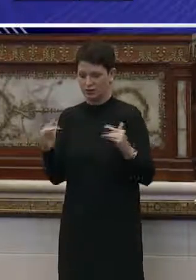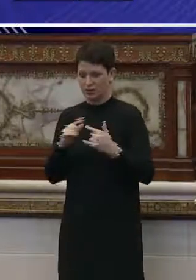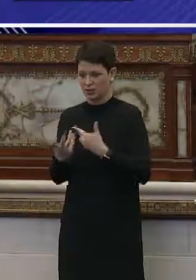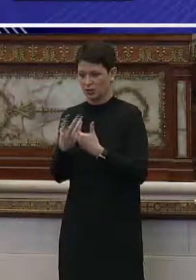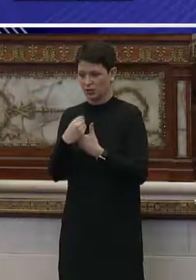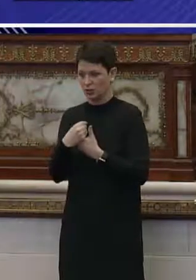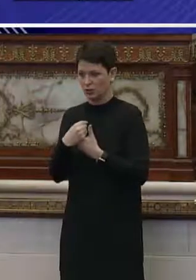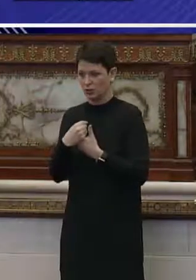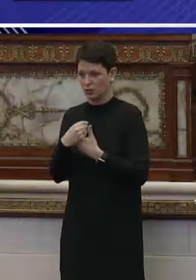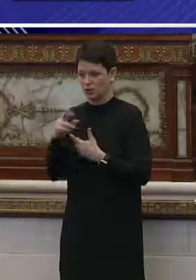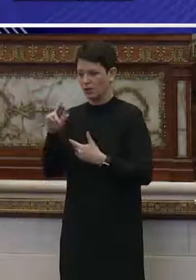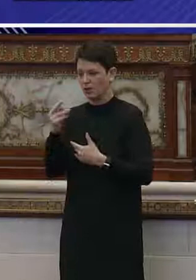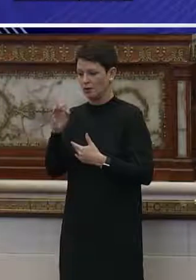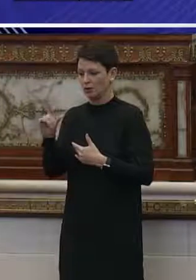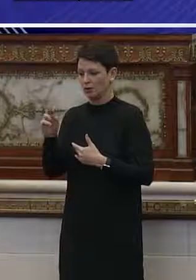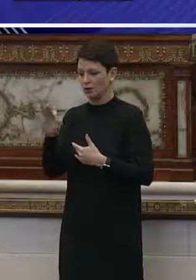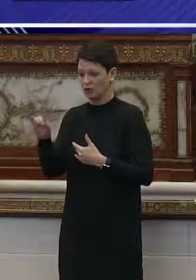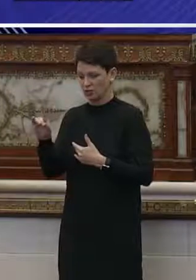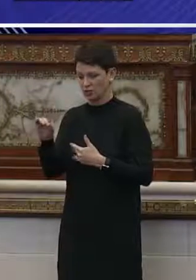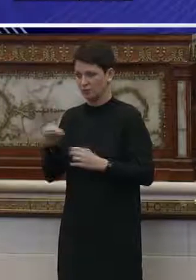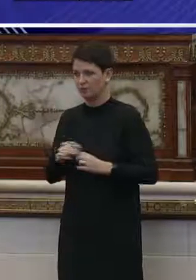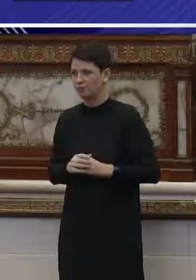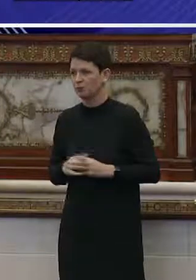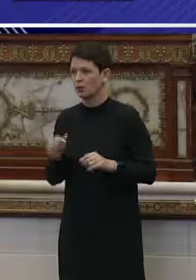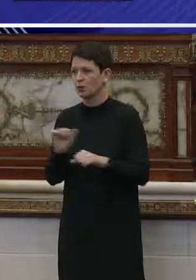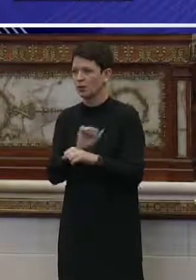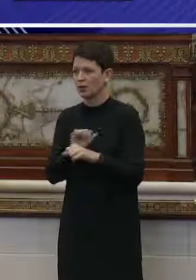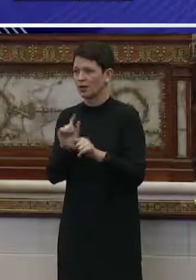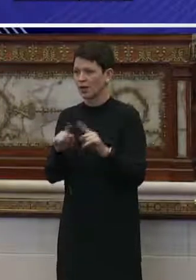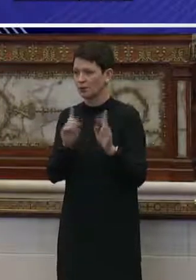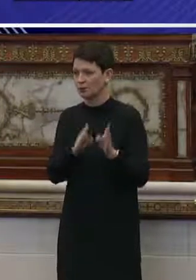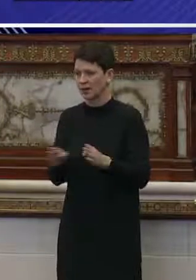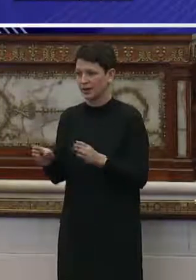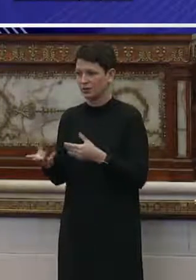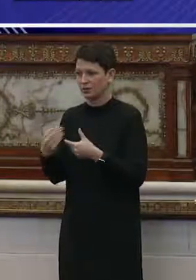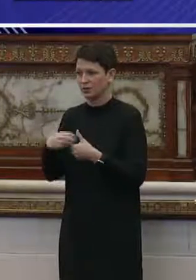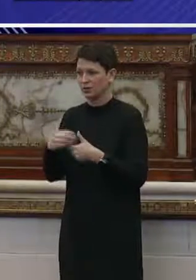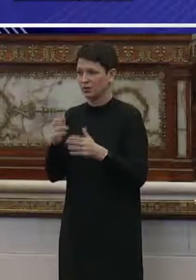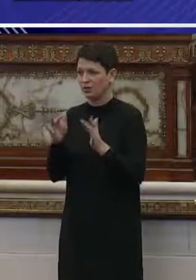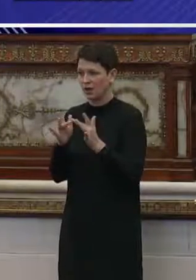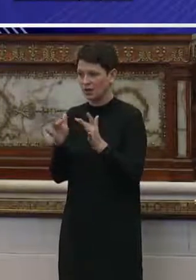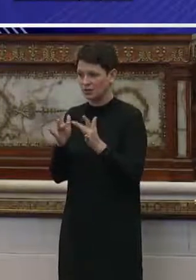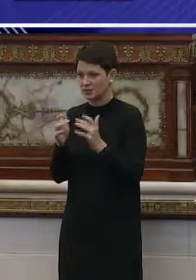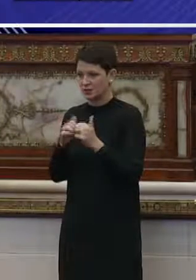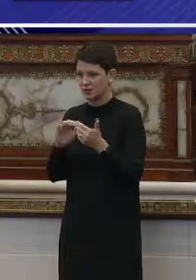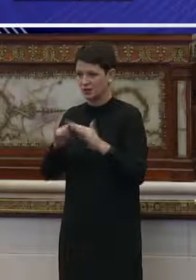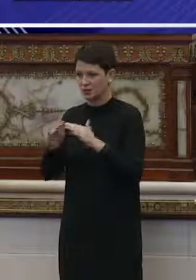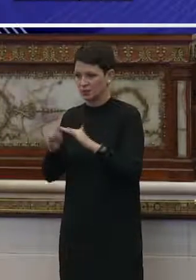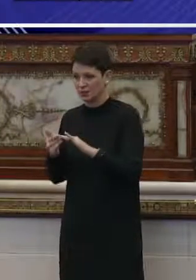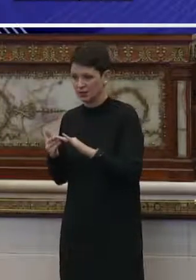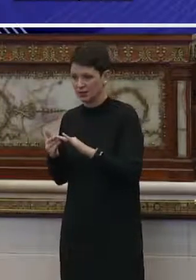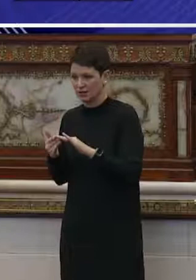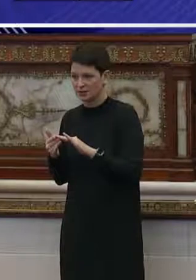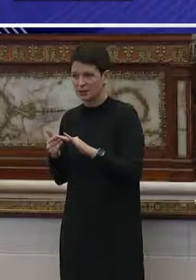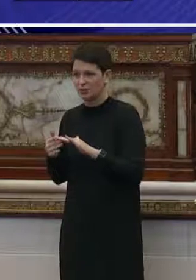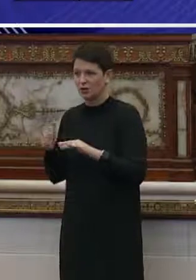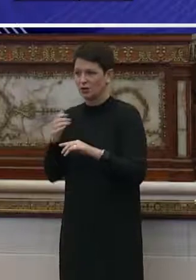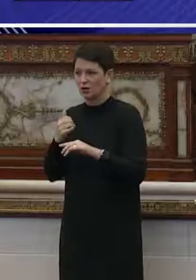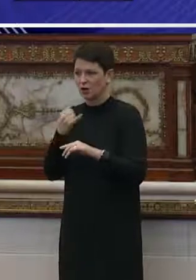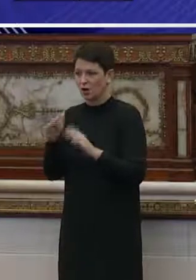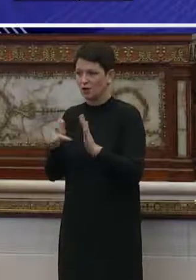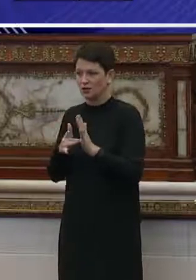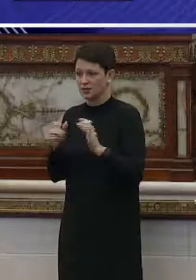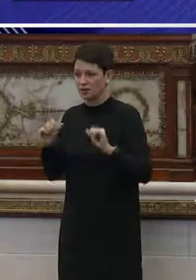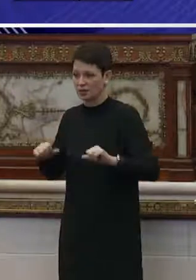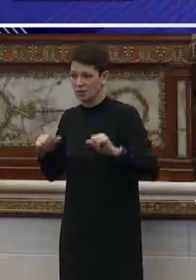Commerce Director Michael Rashid on it. We're working on plans to increase contact with traditionally hard-to-reach communities by strengthening our call center capacity with the